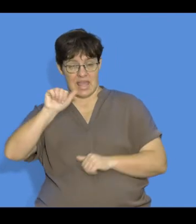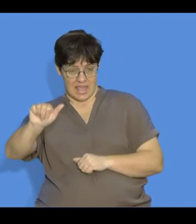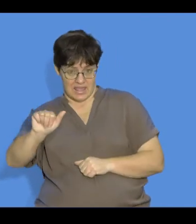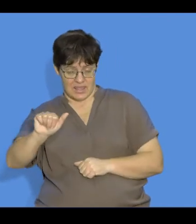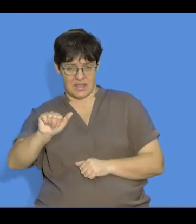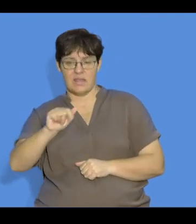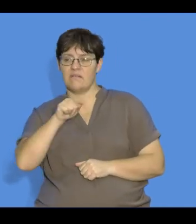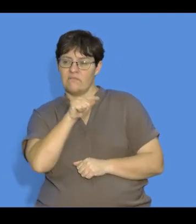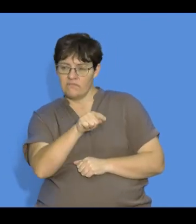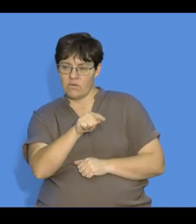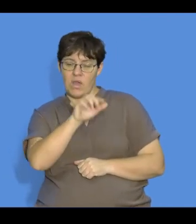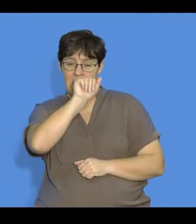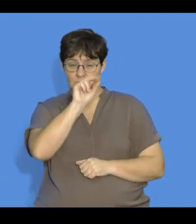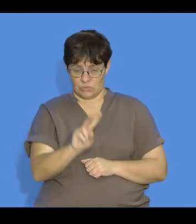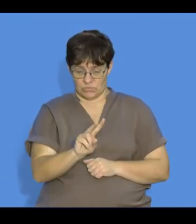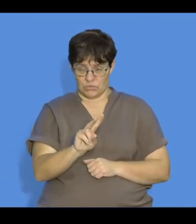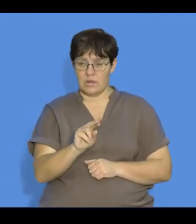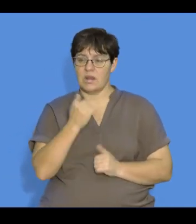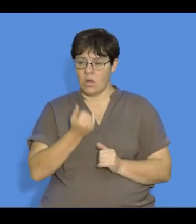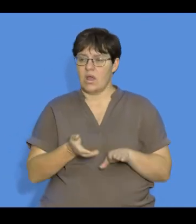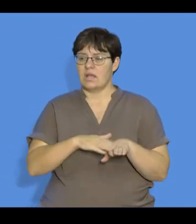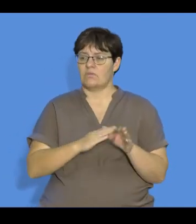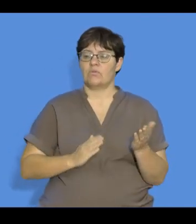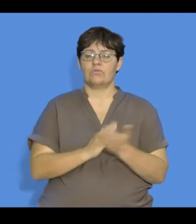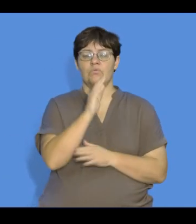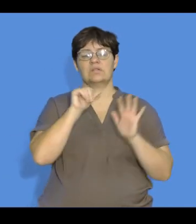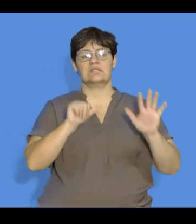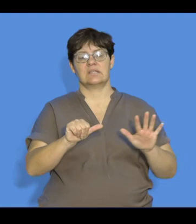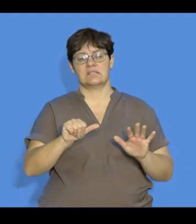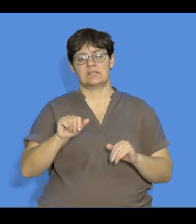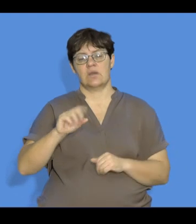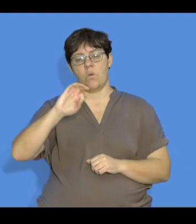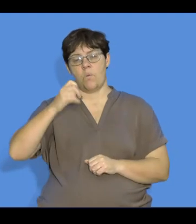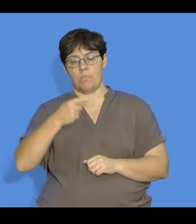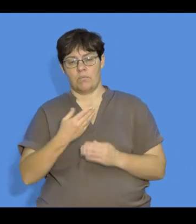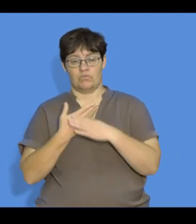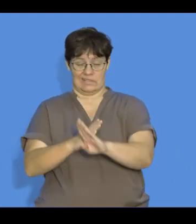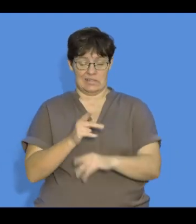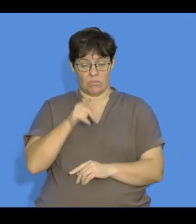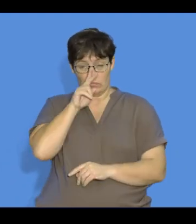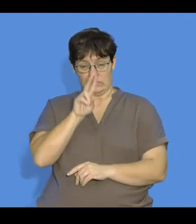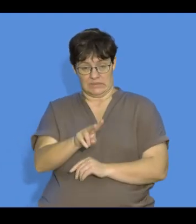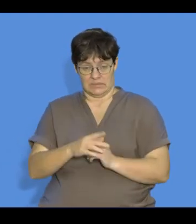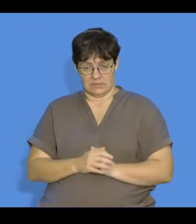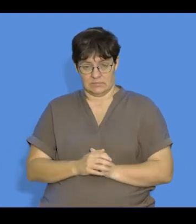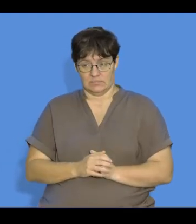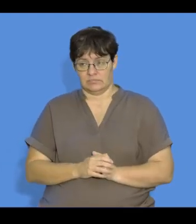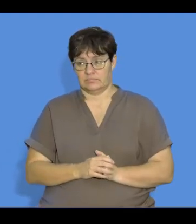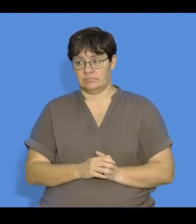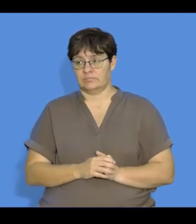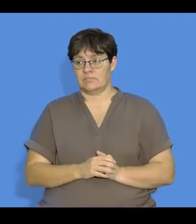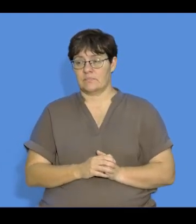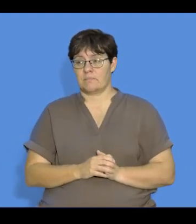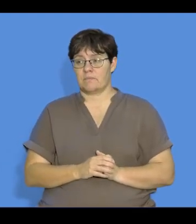we want to calculate the current passing through the 6 ohm resistor. Right. Now, there is a fact